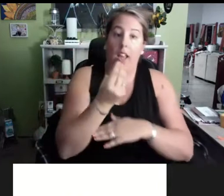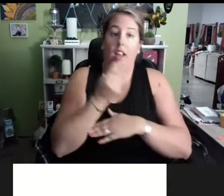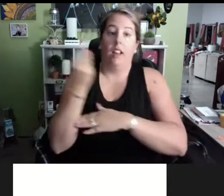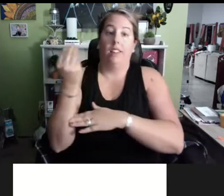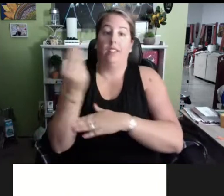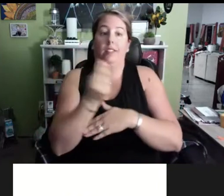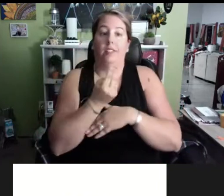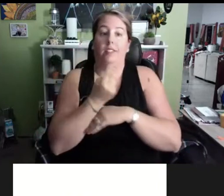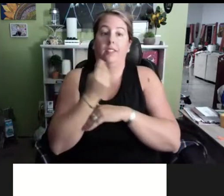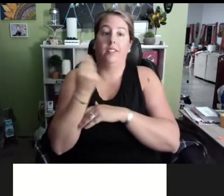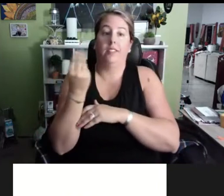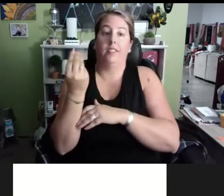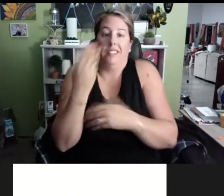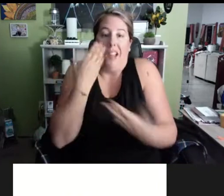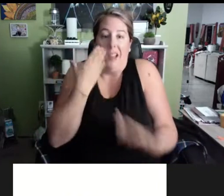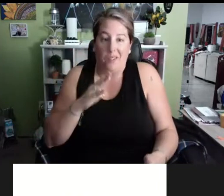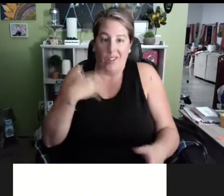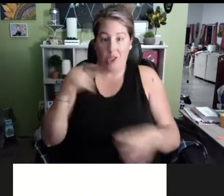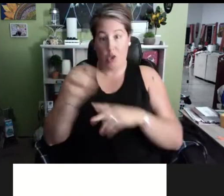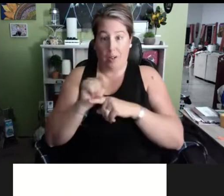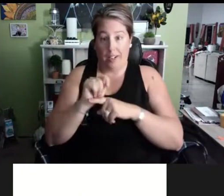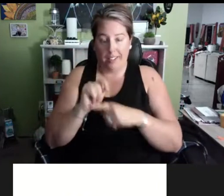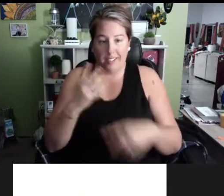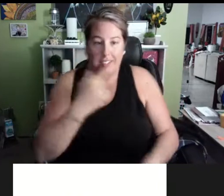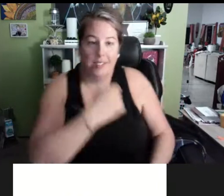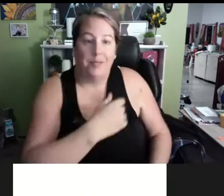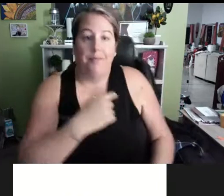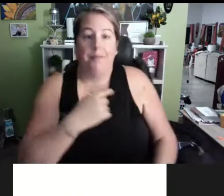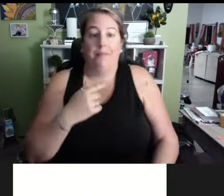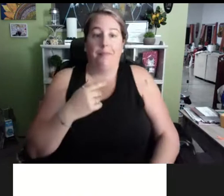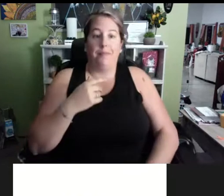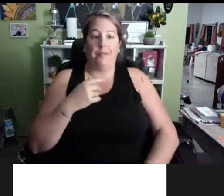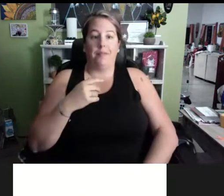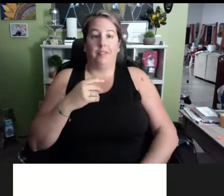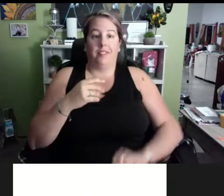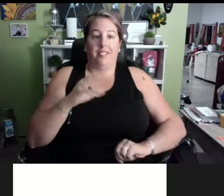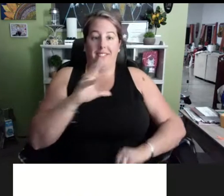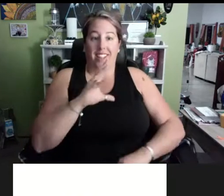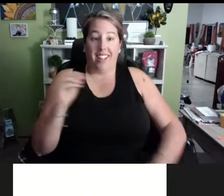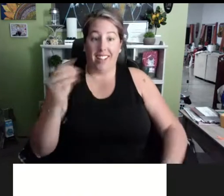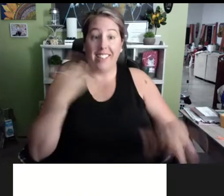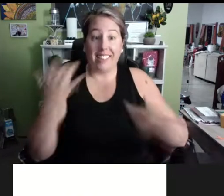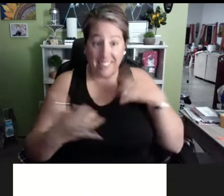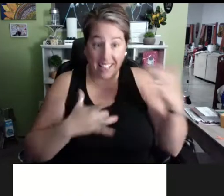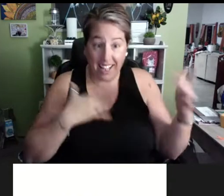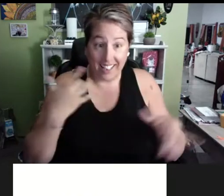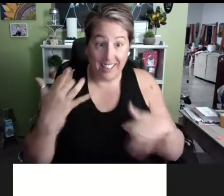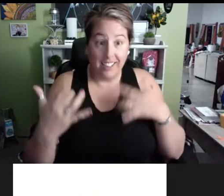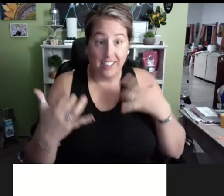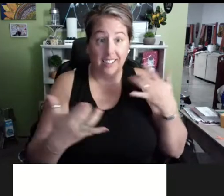little, I don't know, training, and excited to kind